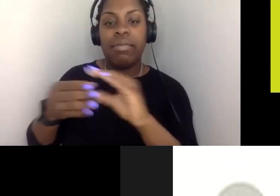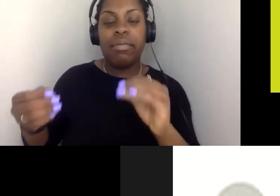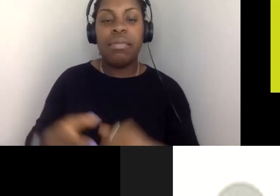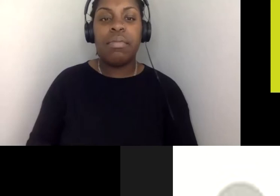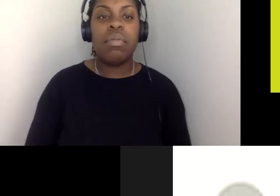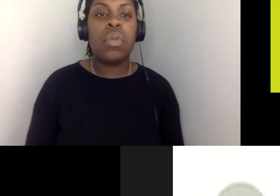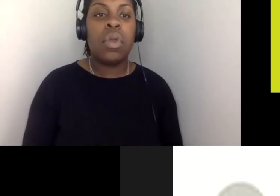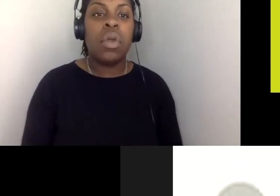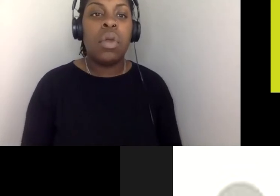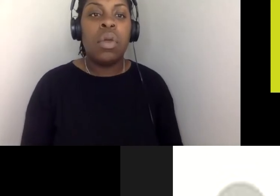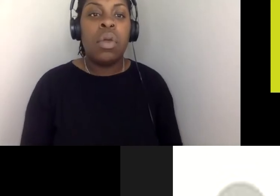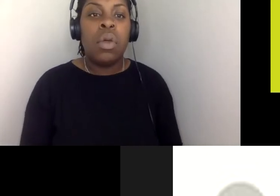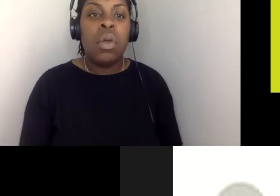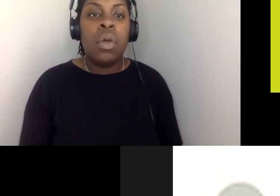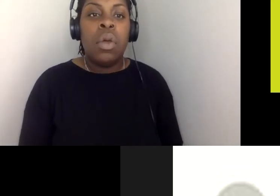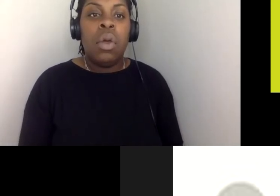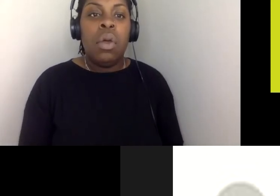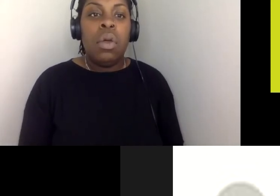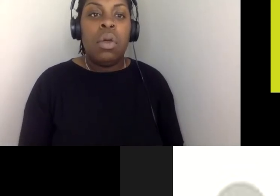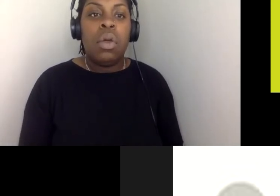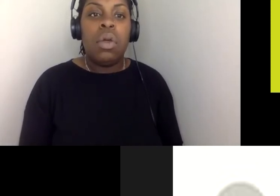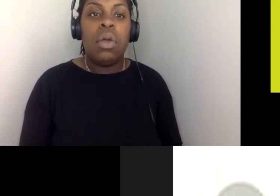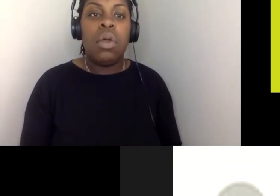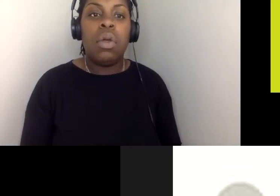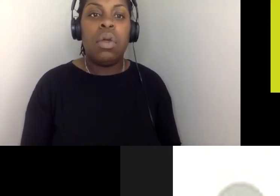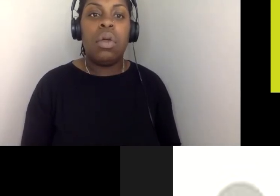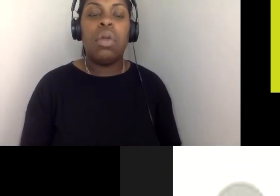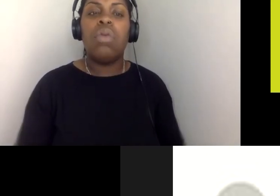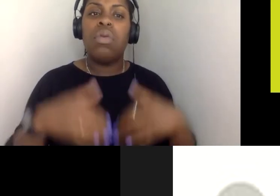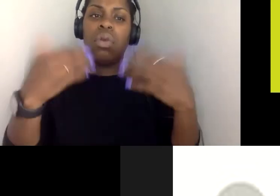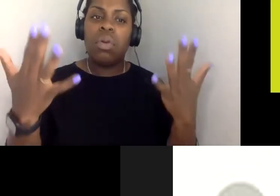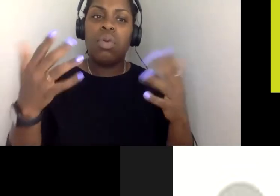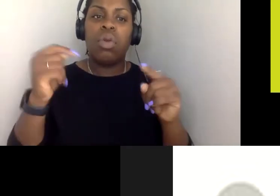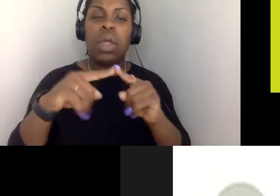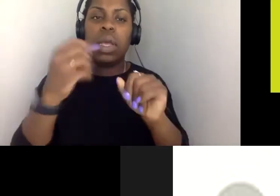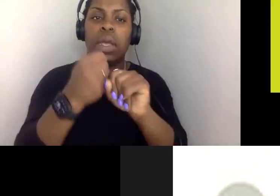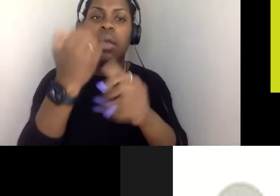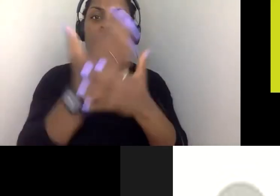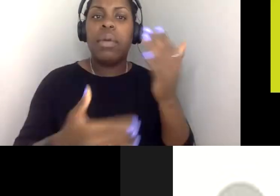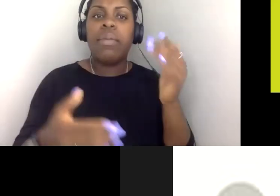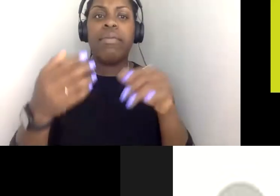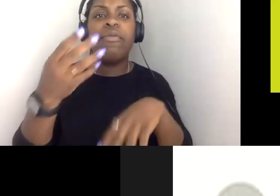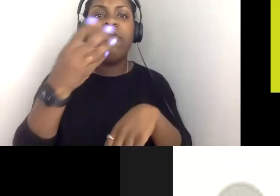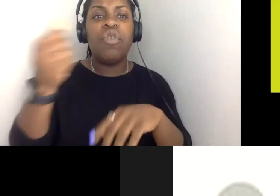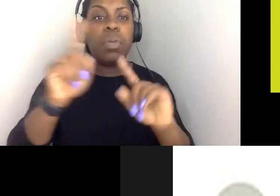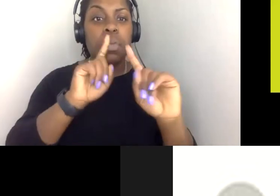So I'm just interested in getting a few responses from the map. Did